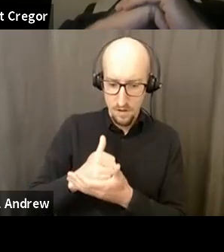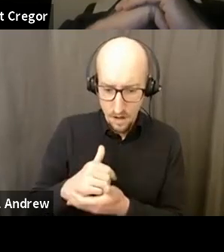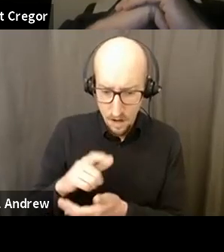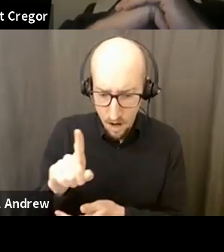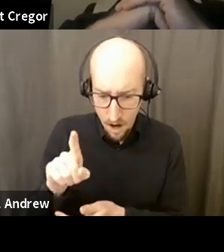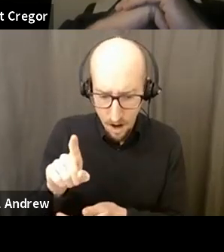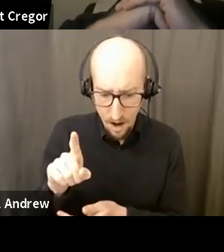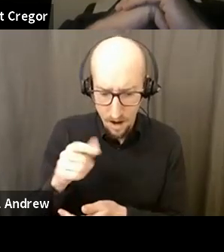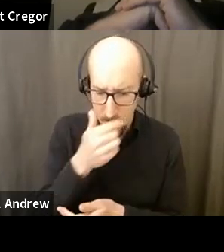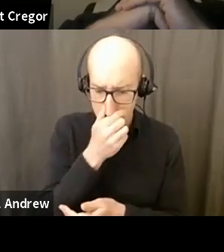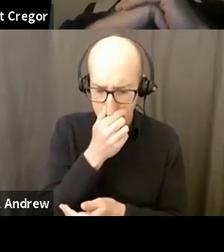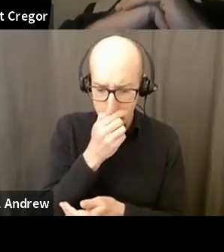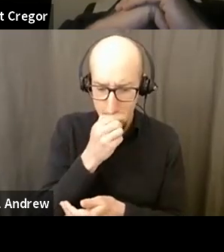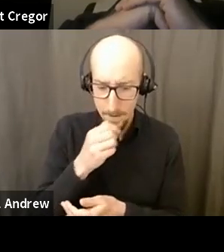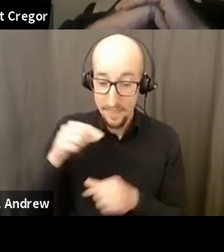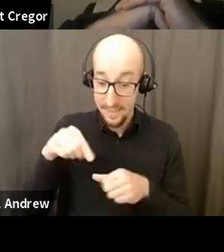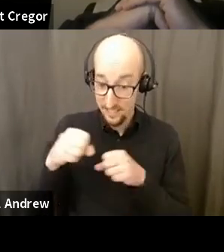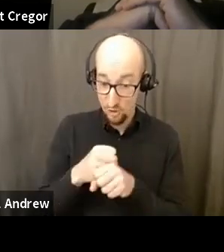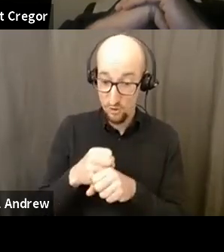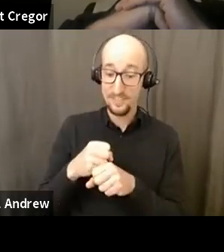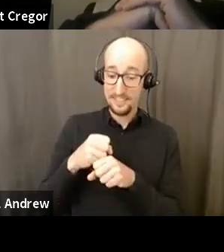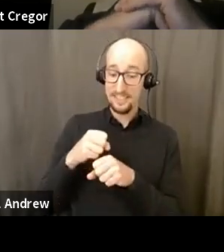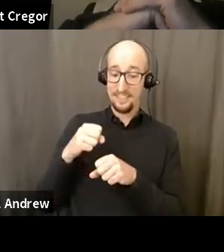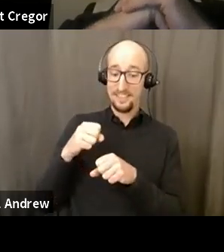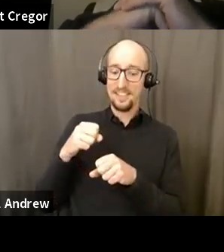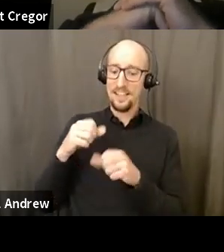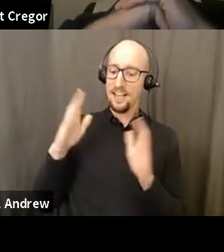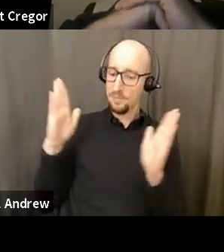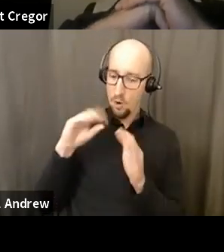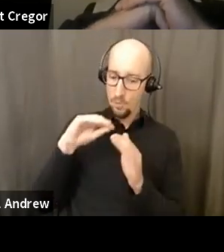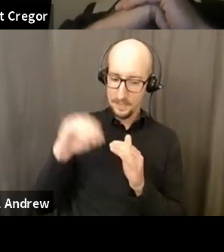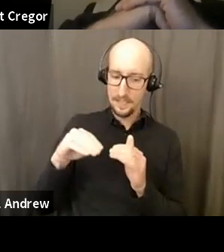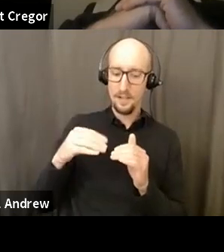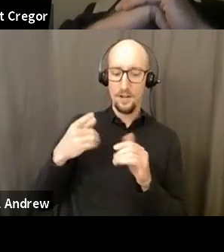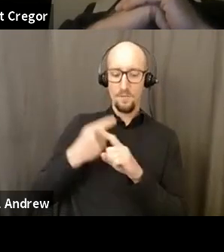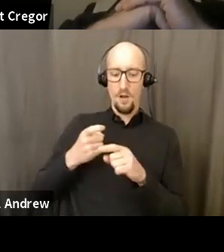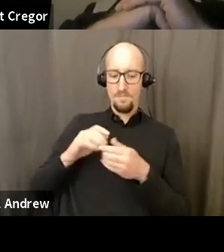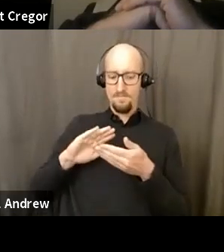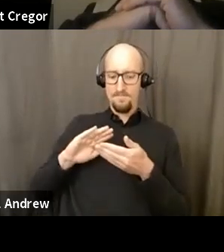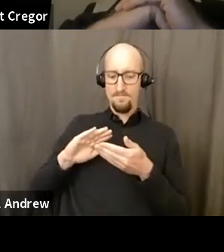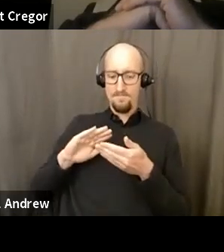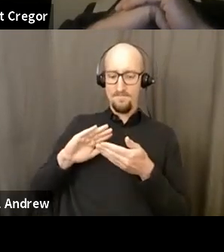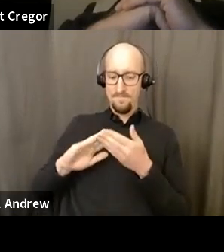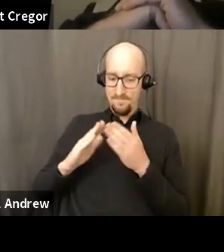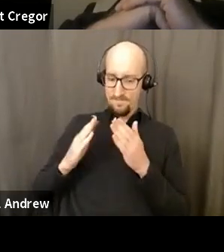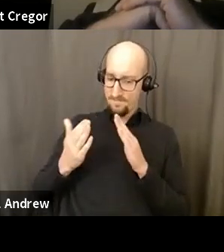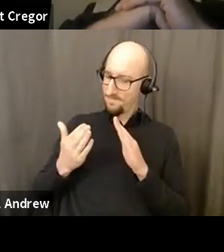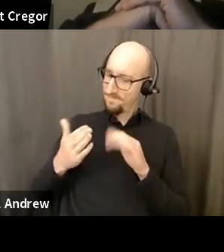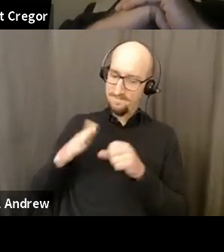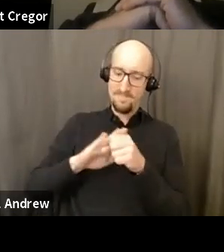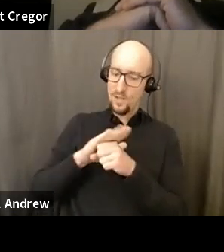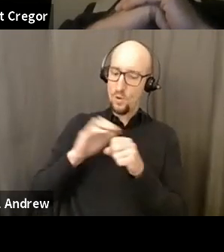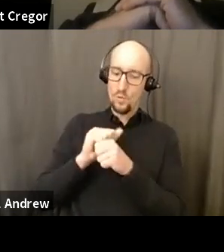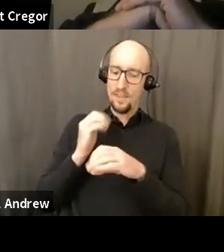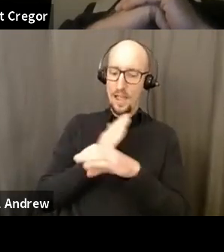neighborhoods with a median family income under 50. The task force is in a unique position. You're designing a policy that